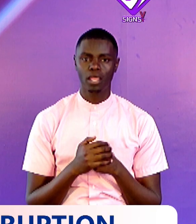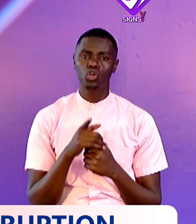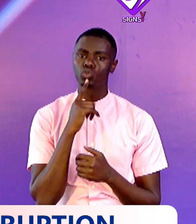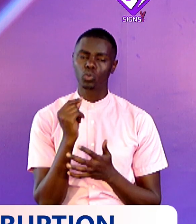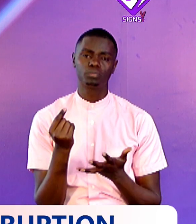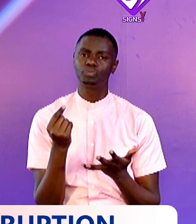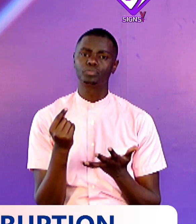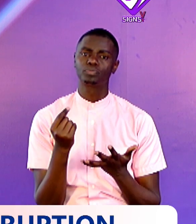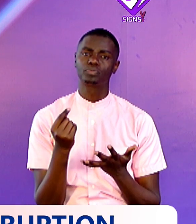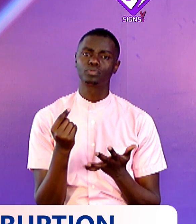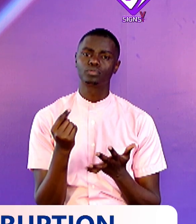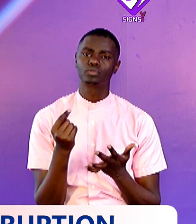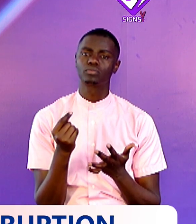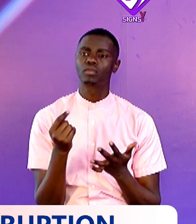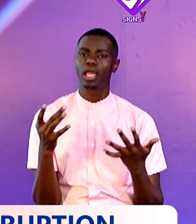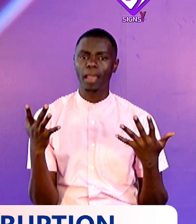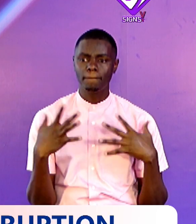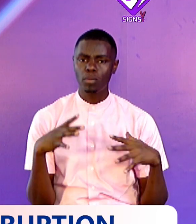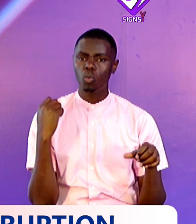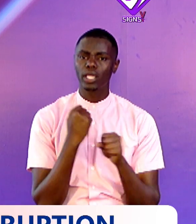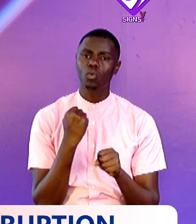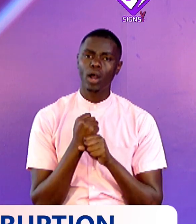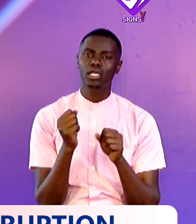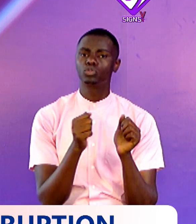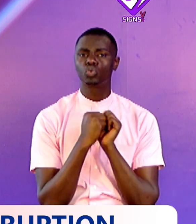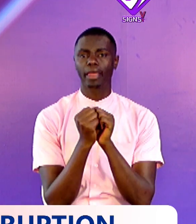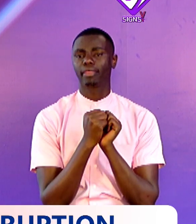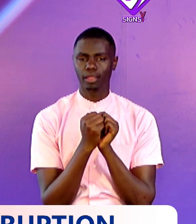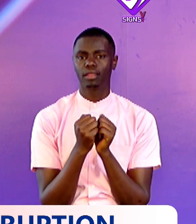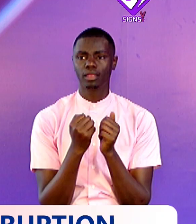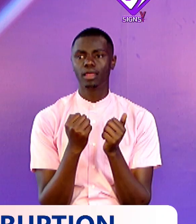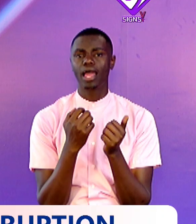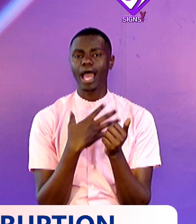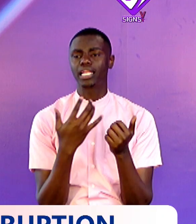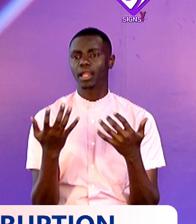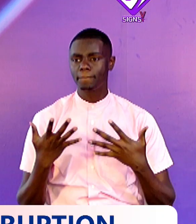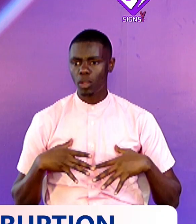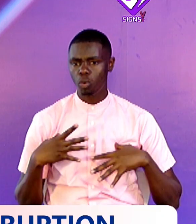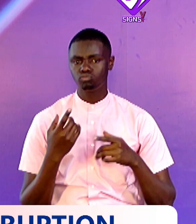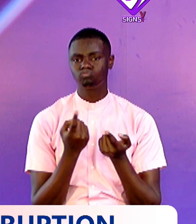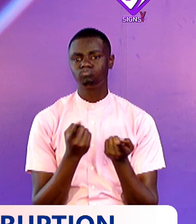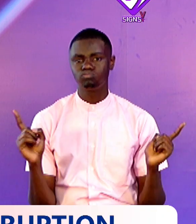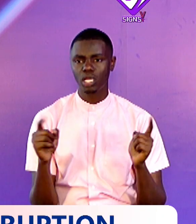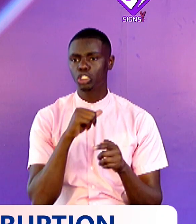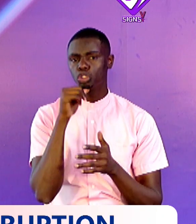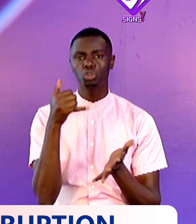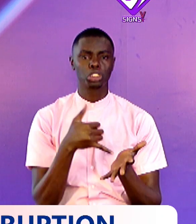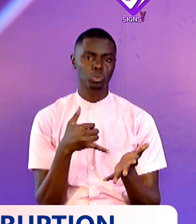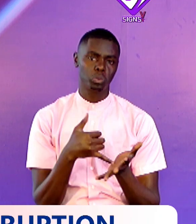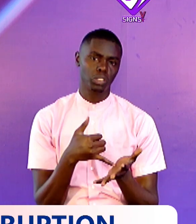So when these people are working together and Mwananchi is not in the